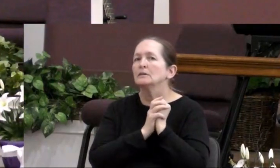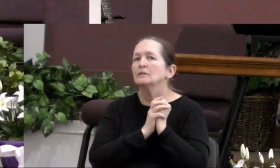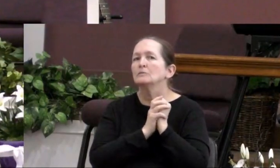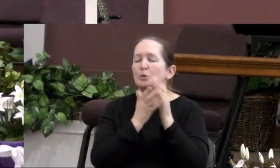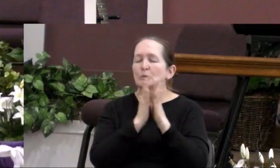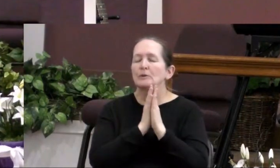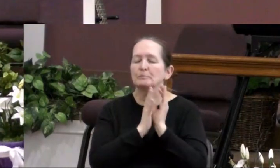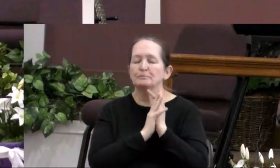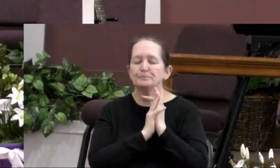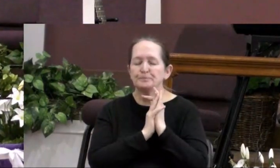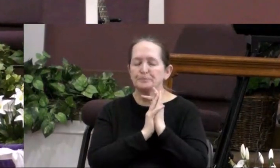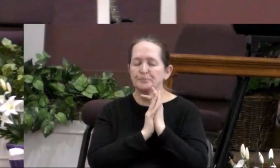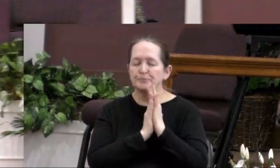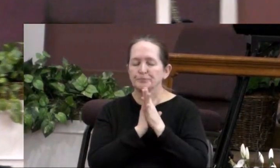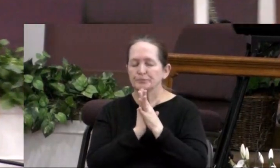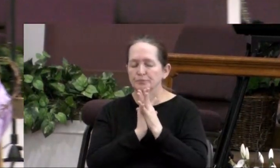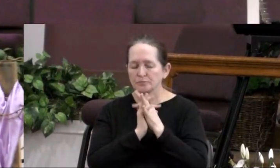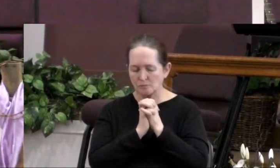Let's pray.